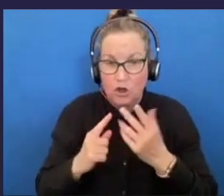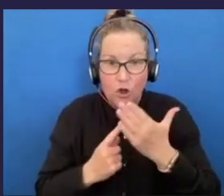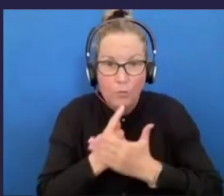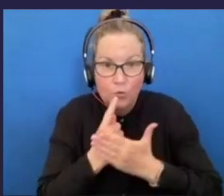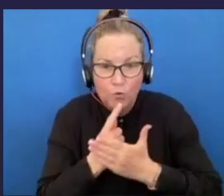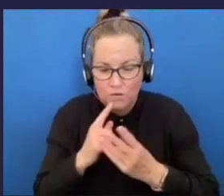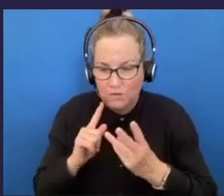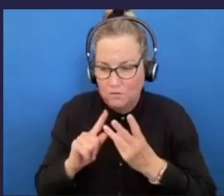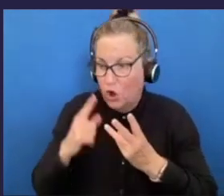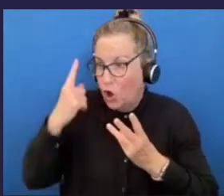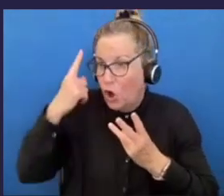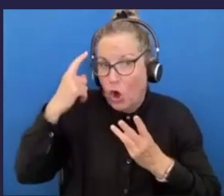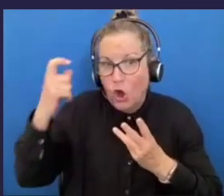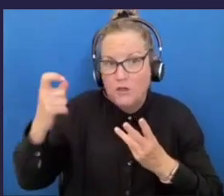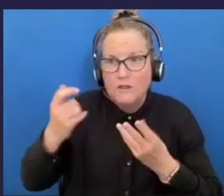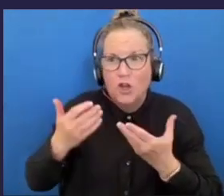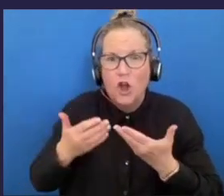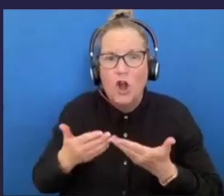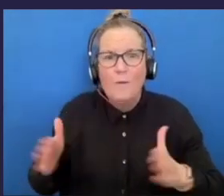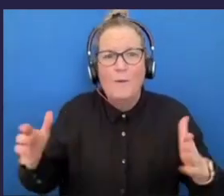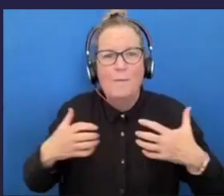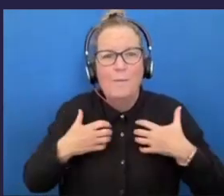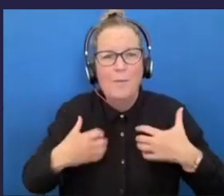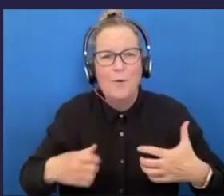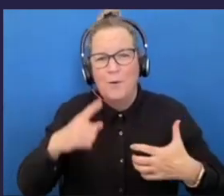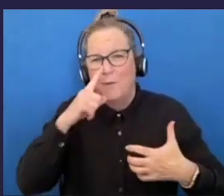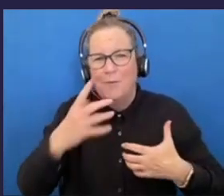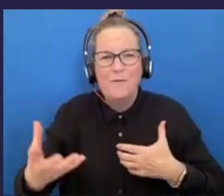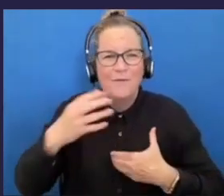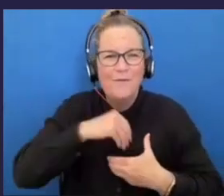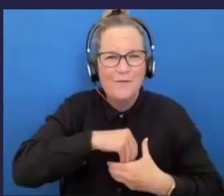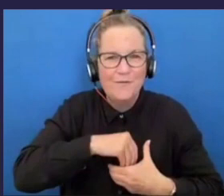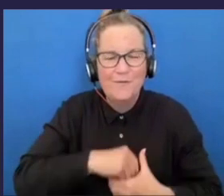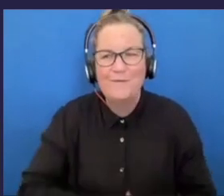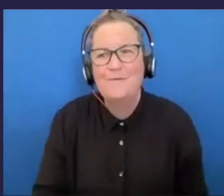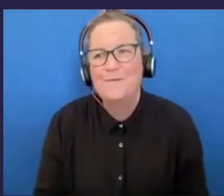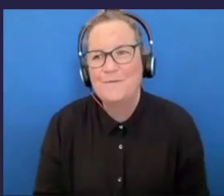open work opportunities for people.